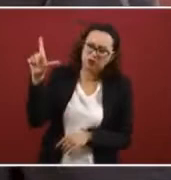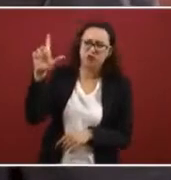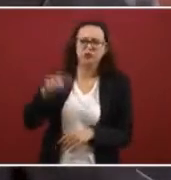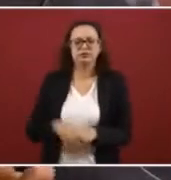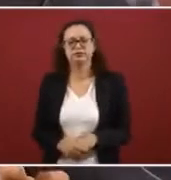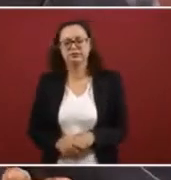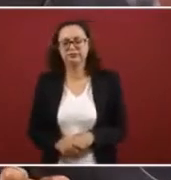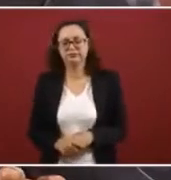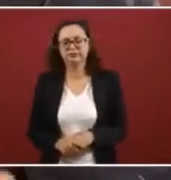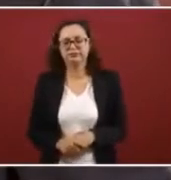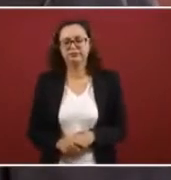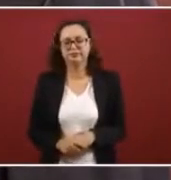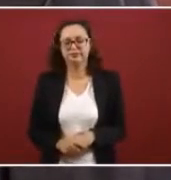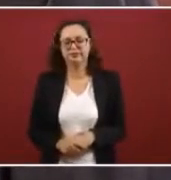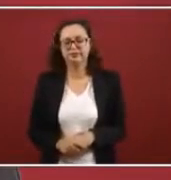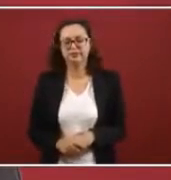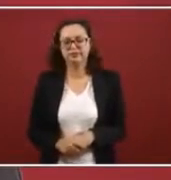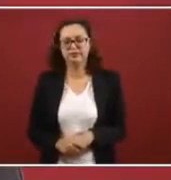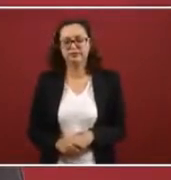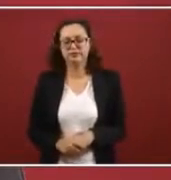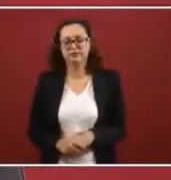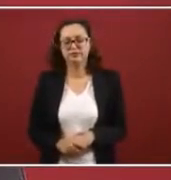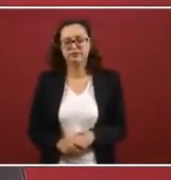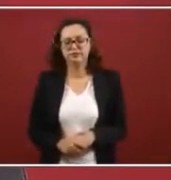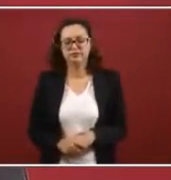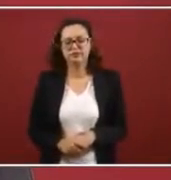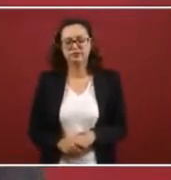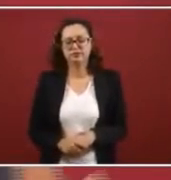They ask. And then that's it.